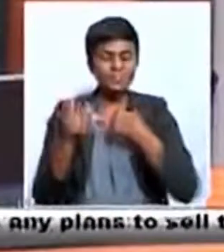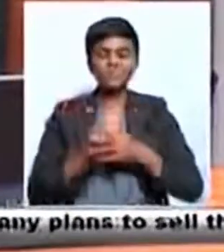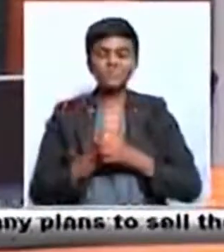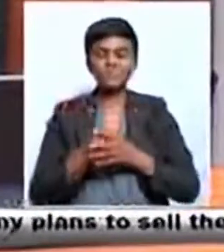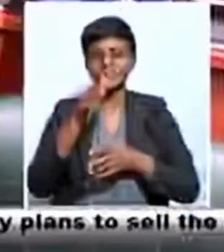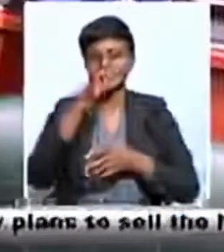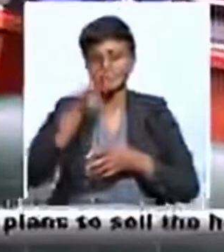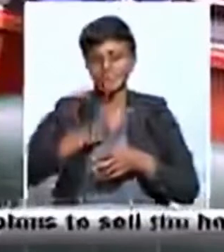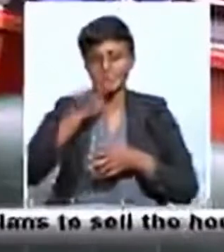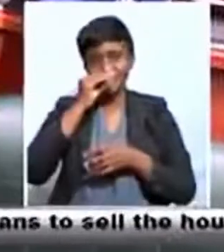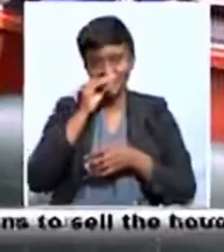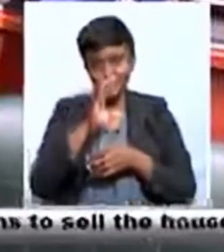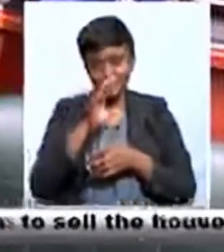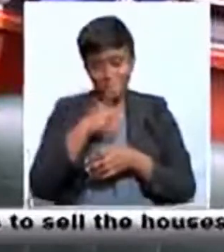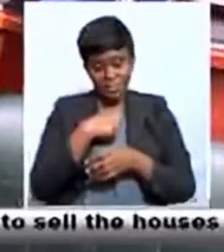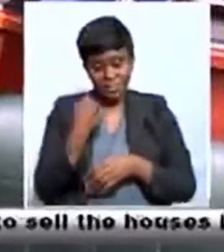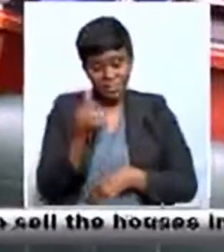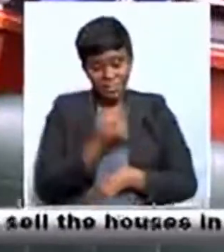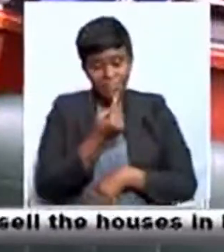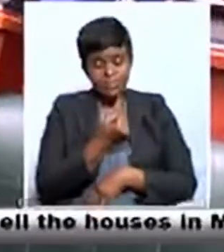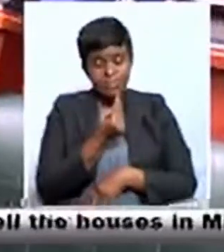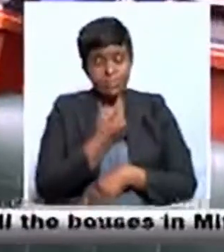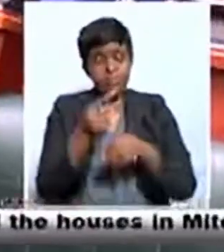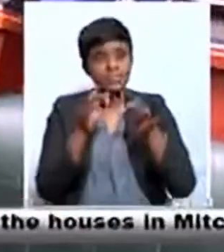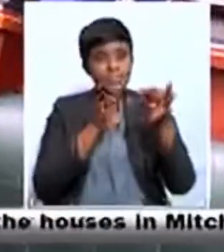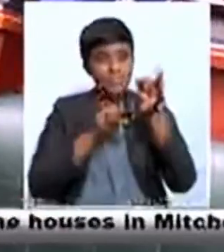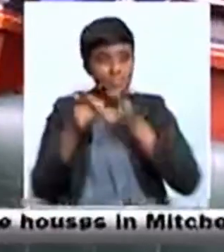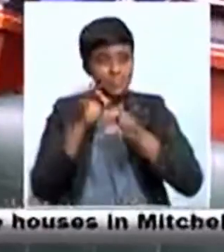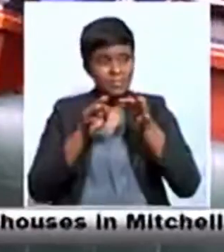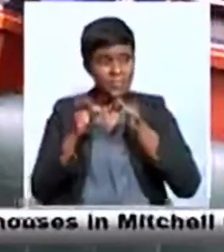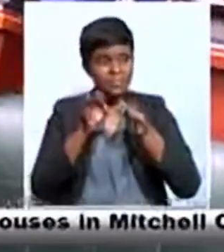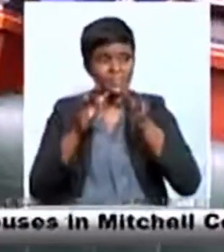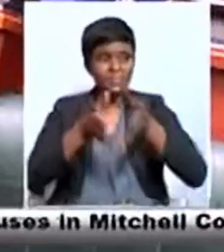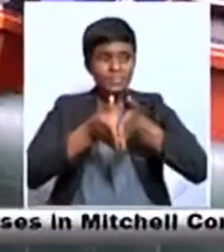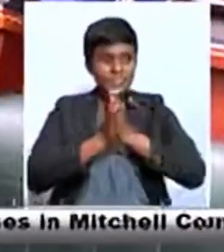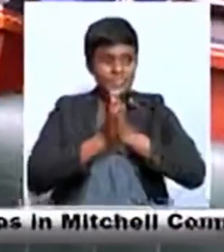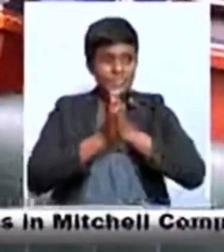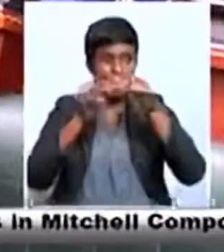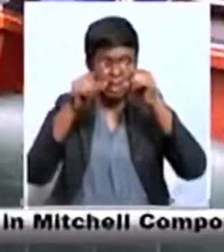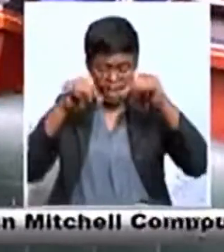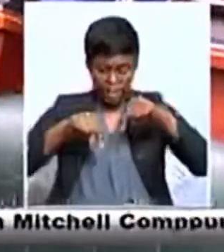Madam Speaker, I just indicated to the House a few minutes ago that